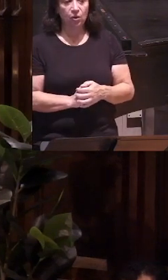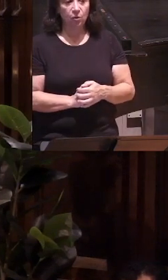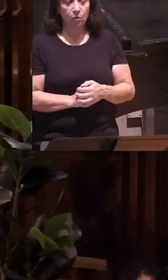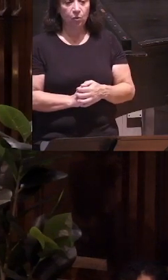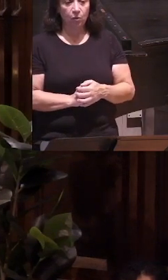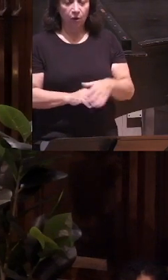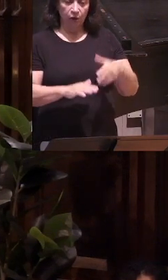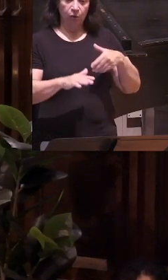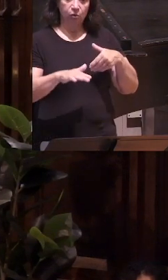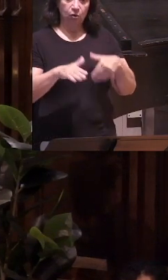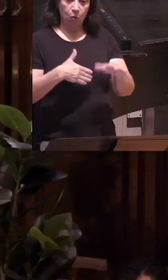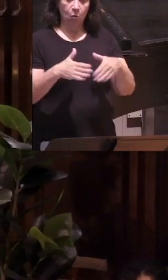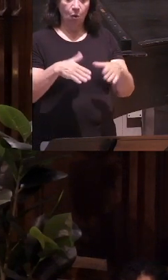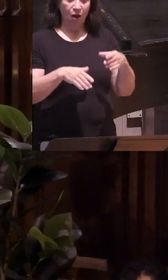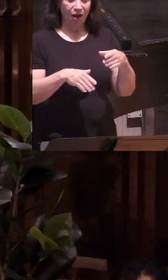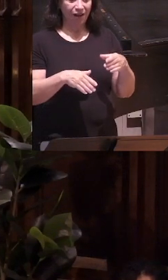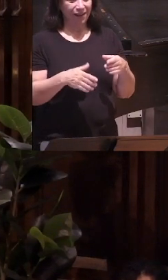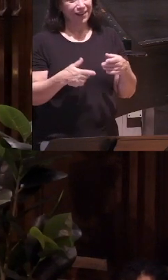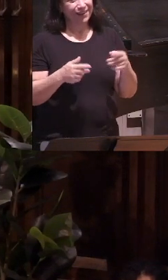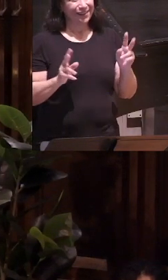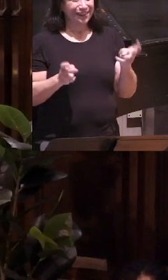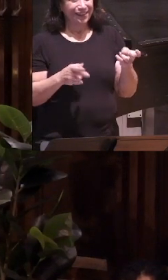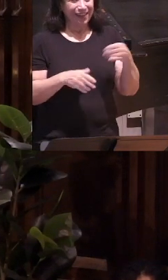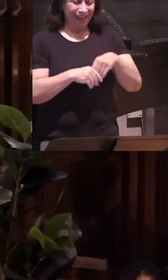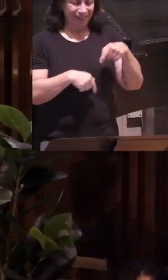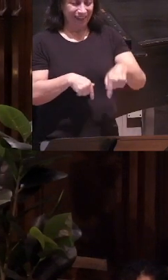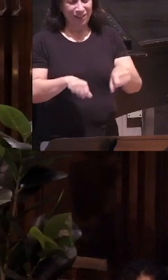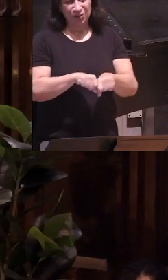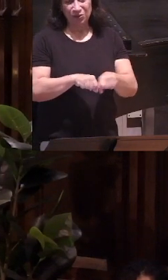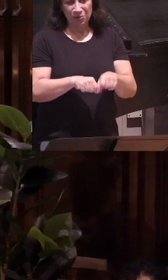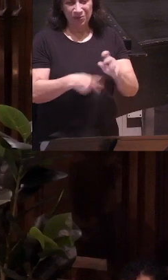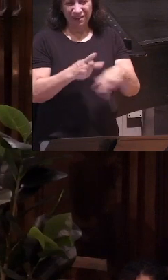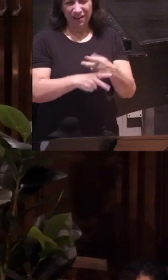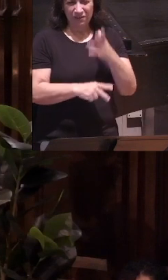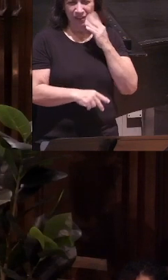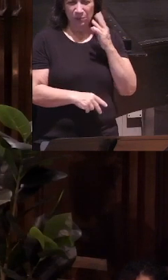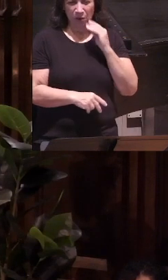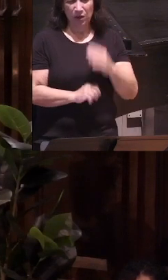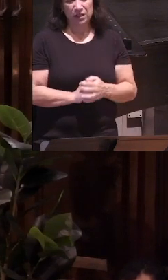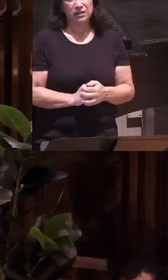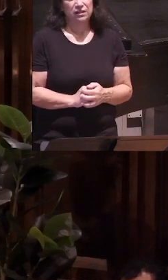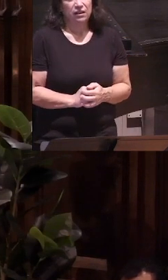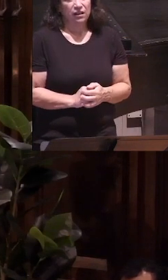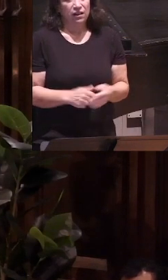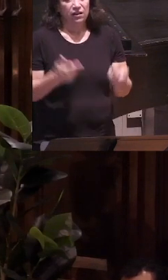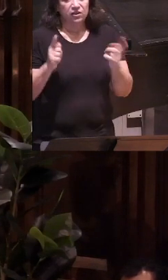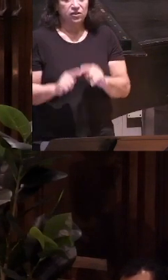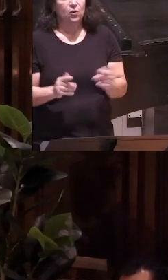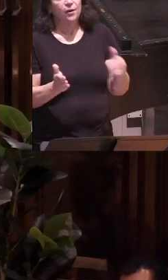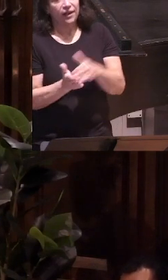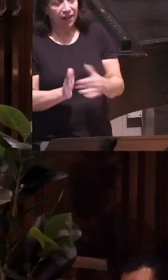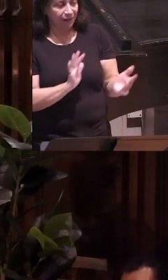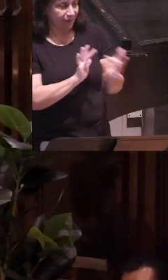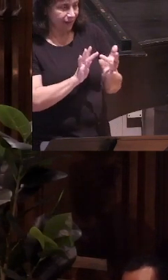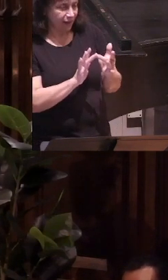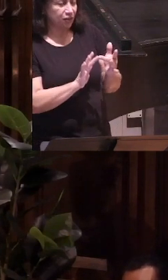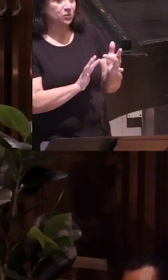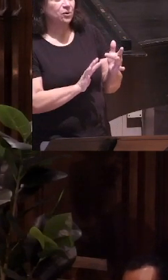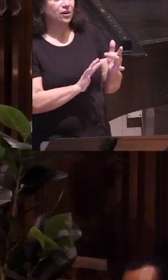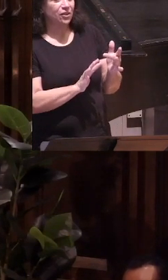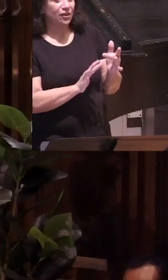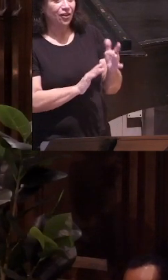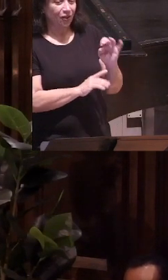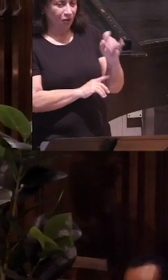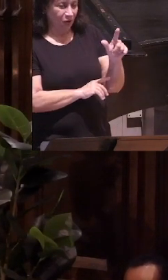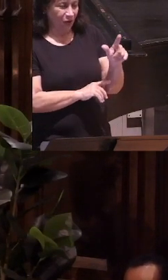in these shoes kind of experience. So again, I got in touch with Earl, took a deep